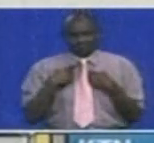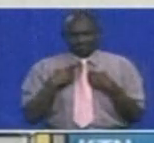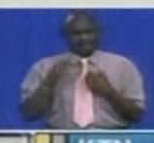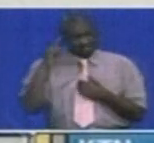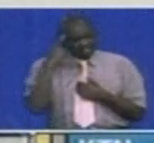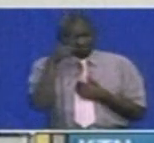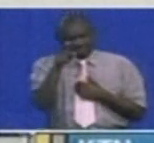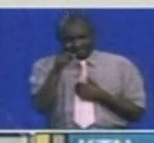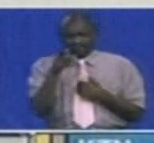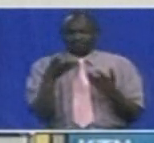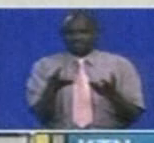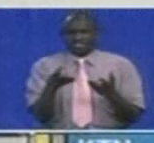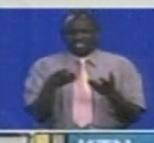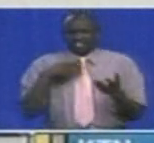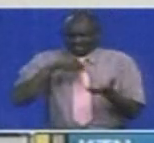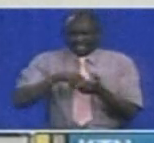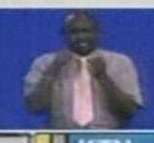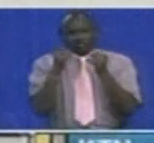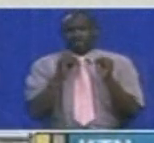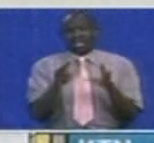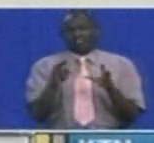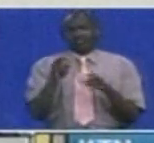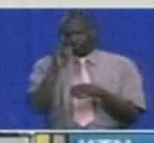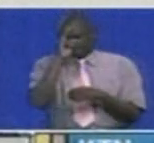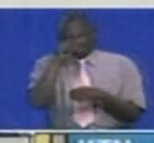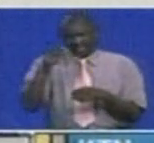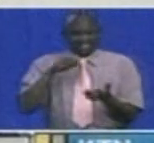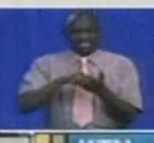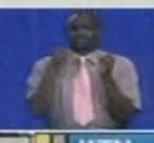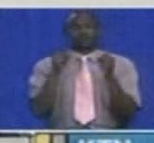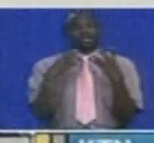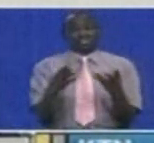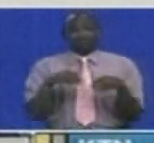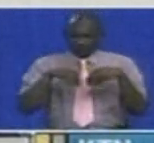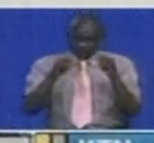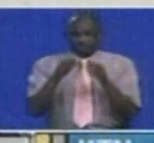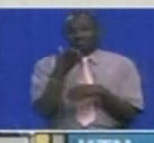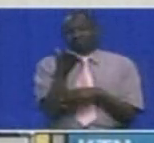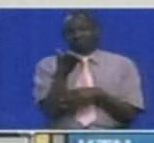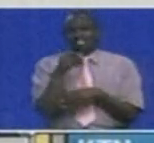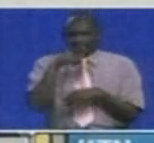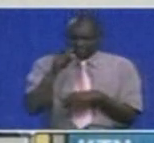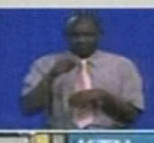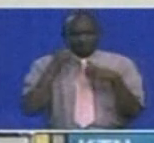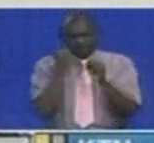and lack of vigilance in some security personnel, causing illegal